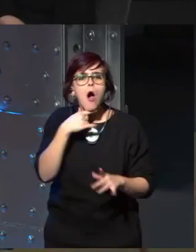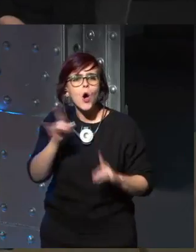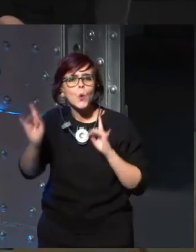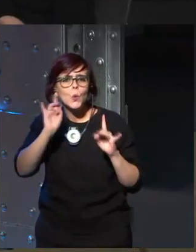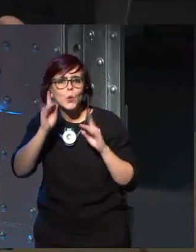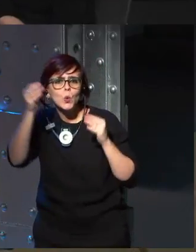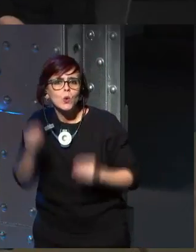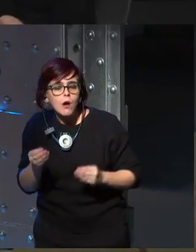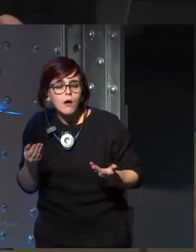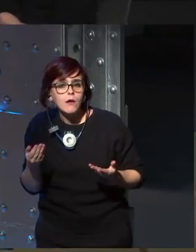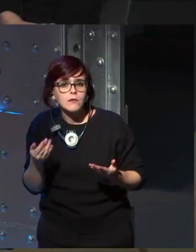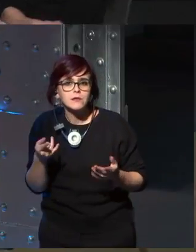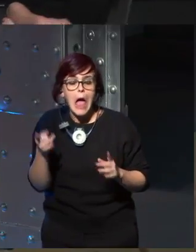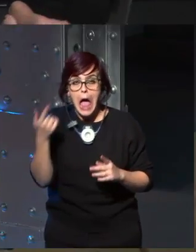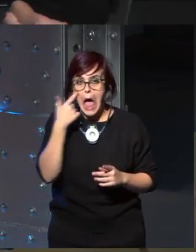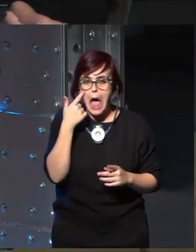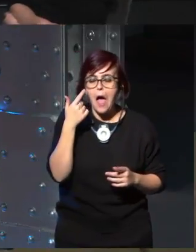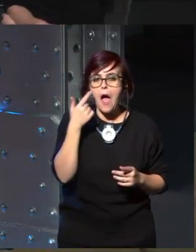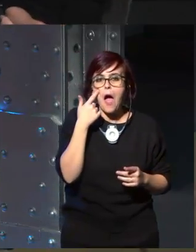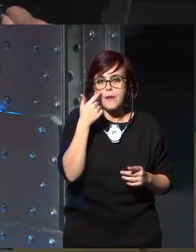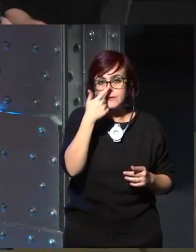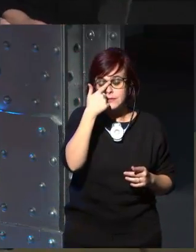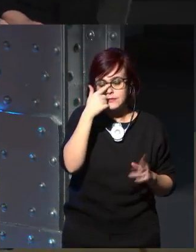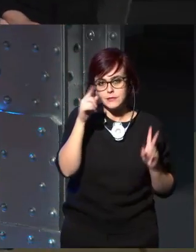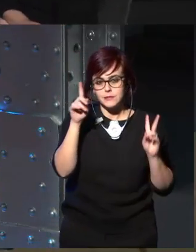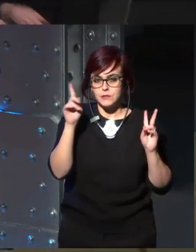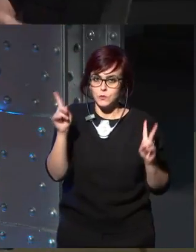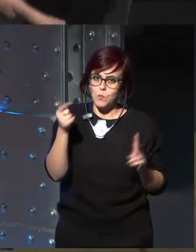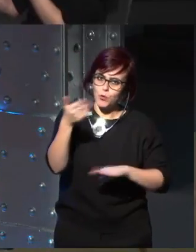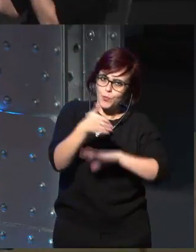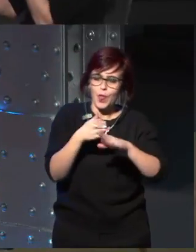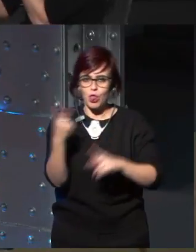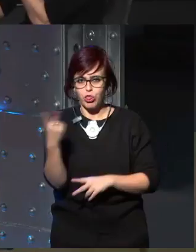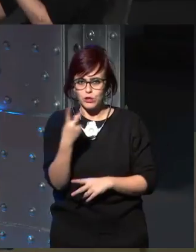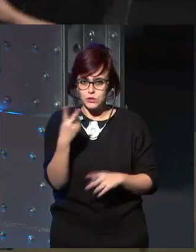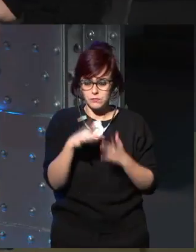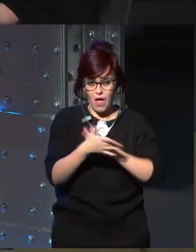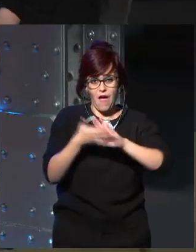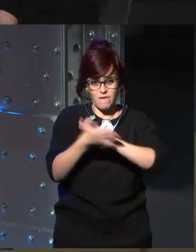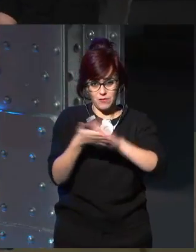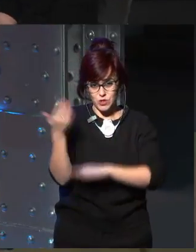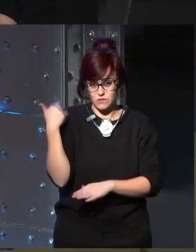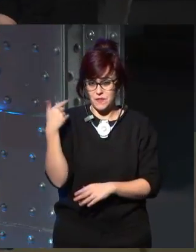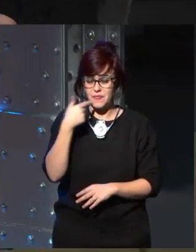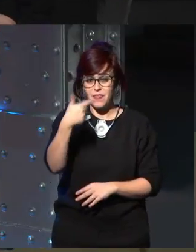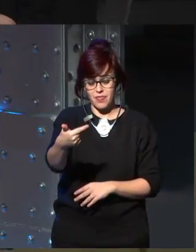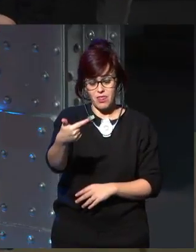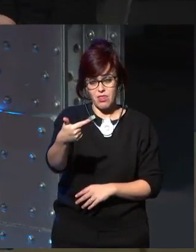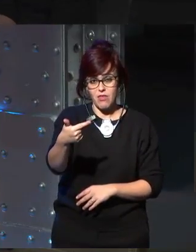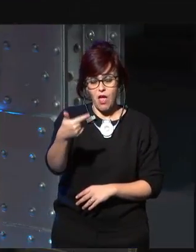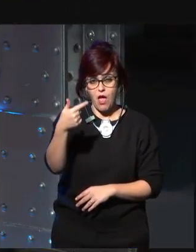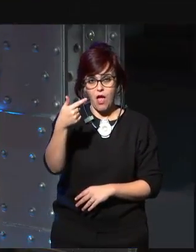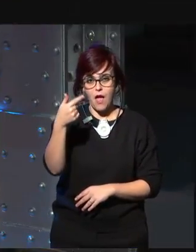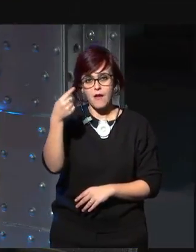I don't think it's a pose. I think it's a bit of everything. When we're talking